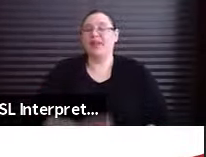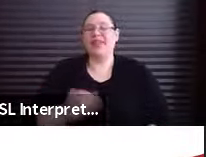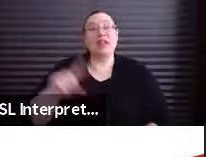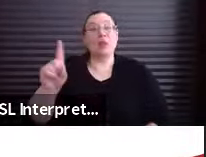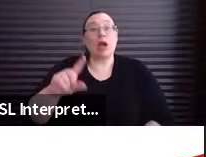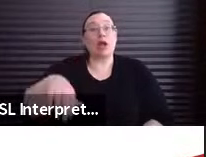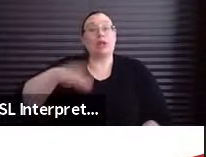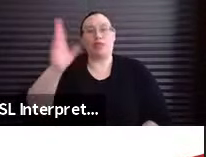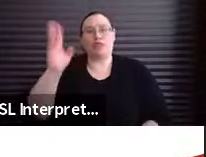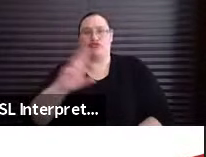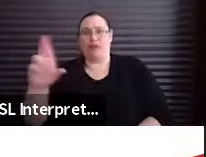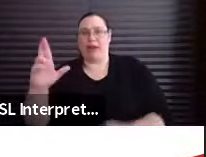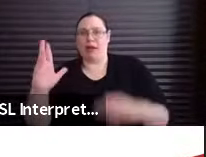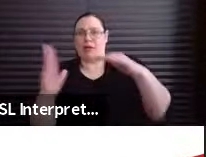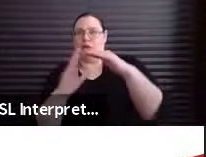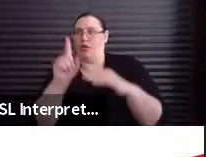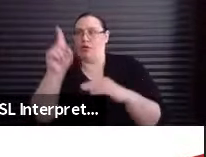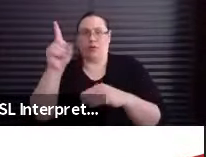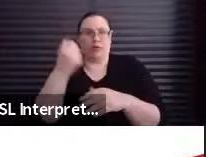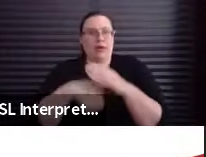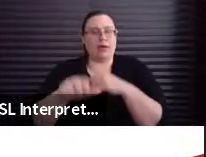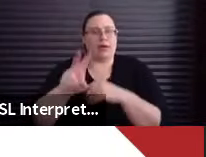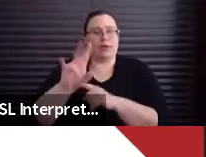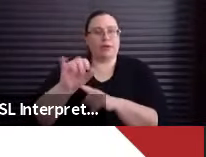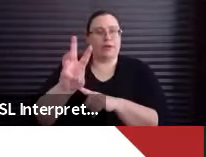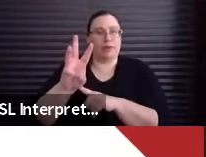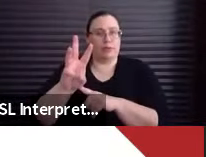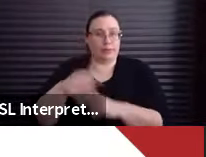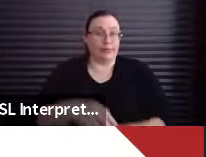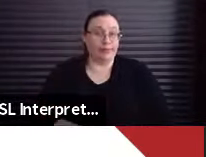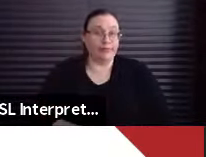corner under the view menu, or the view button, sorry.